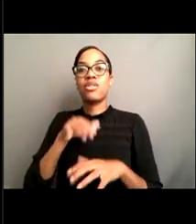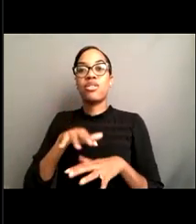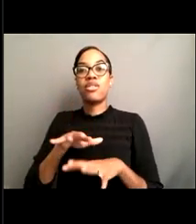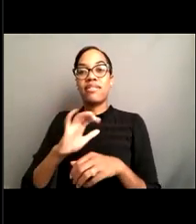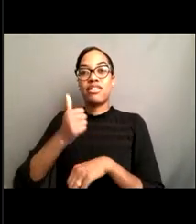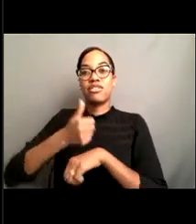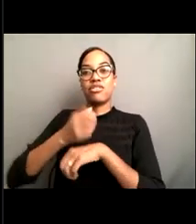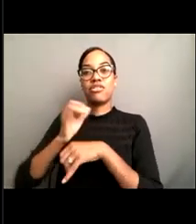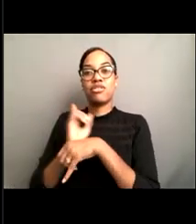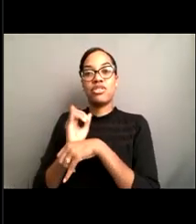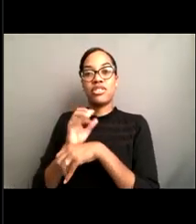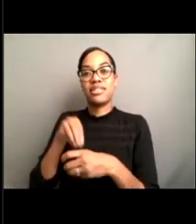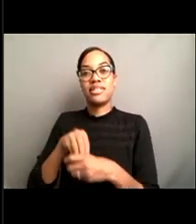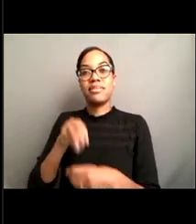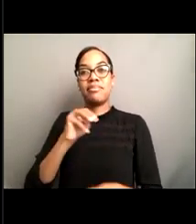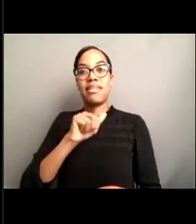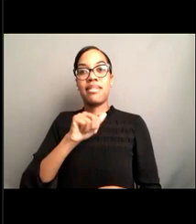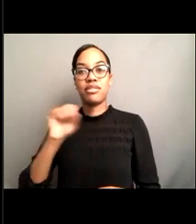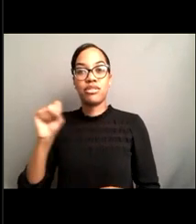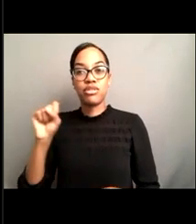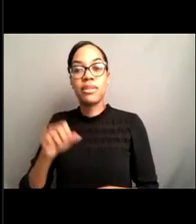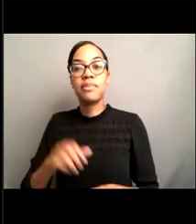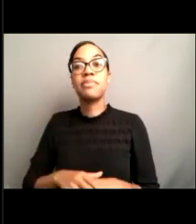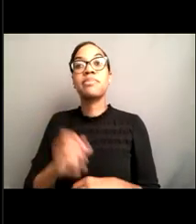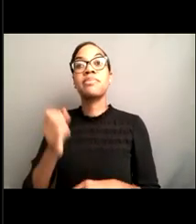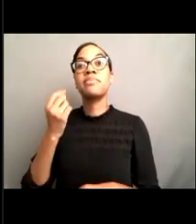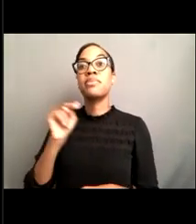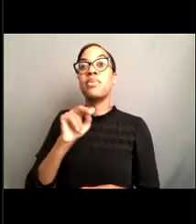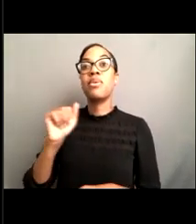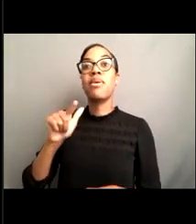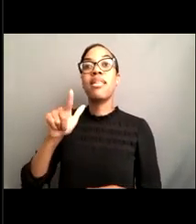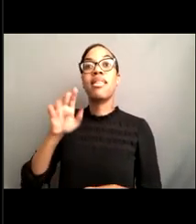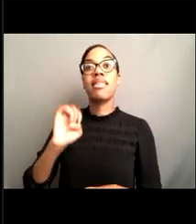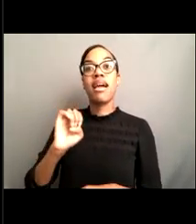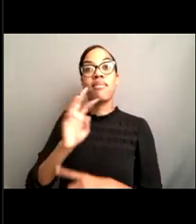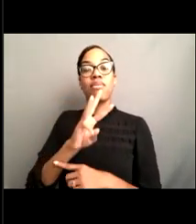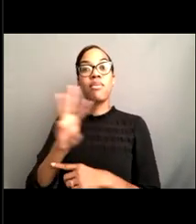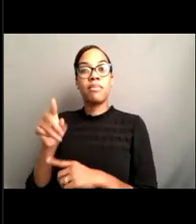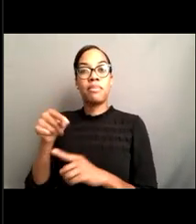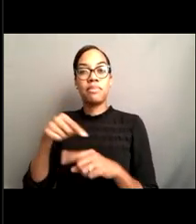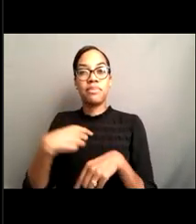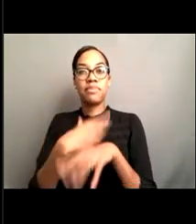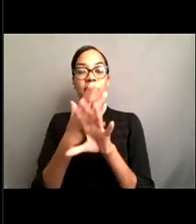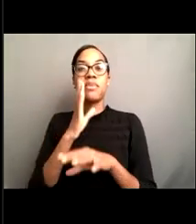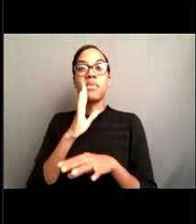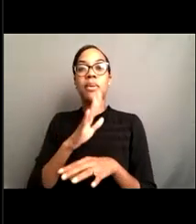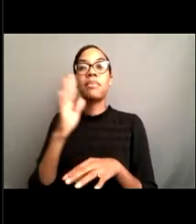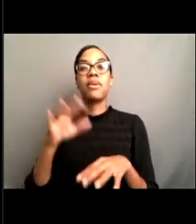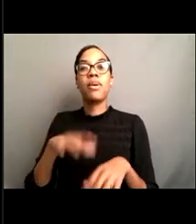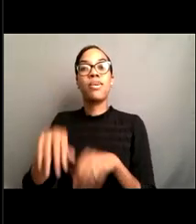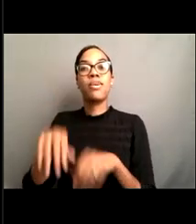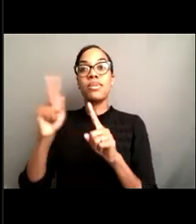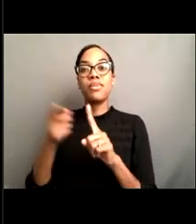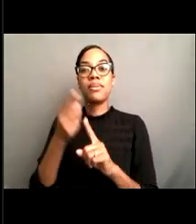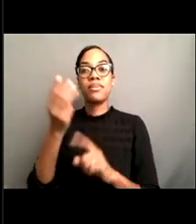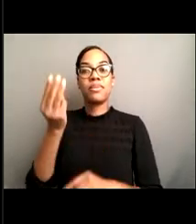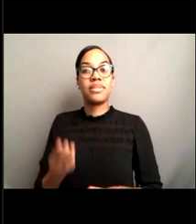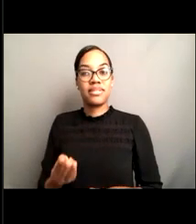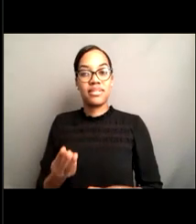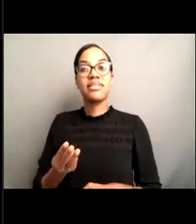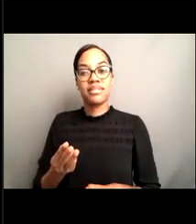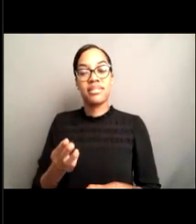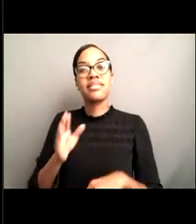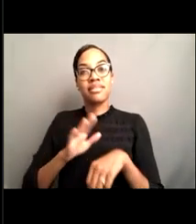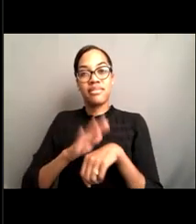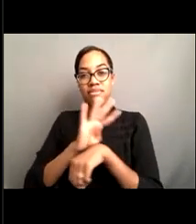Massachusetts. NOAA Live webinars will be offered most Wednesdays during this school year at 4 p.m. Eastern Time. To get more information, just visit